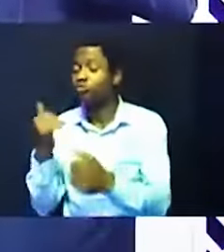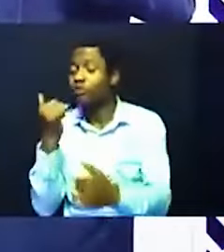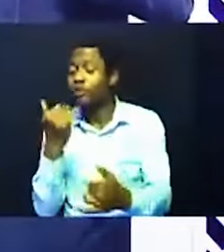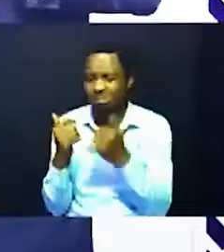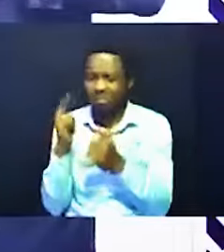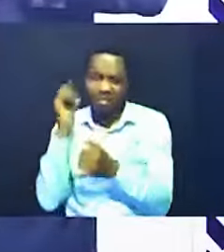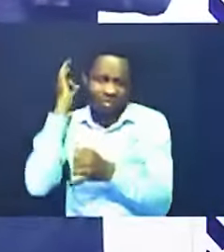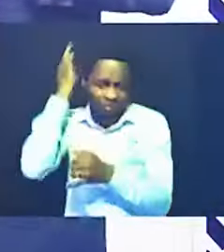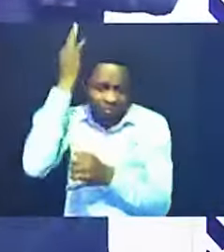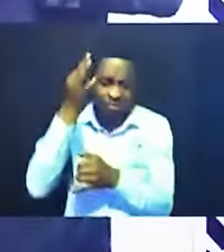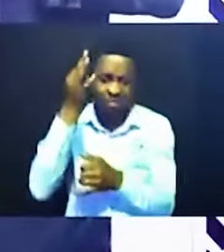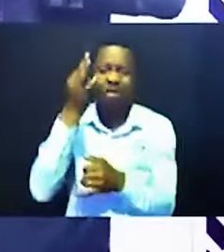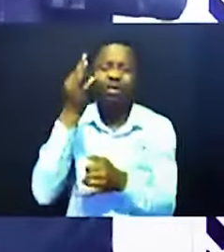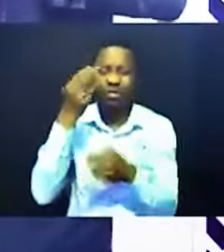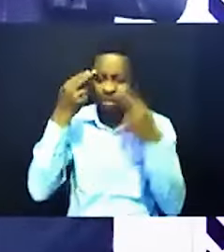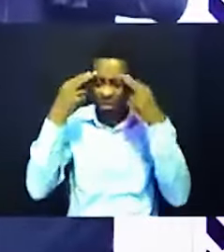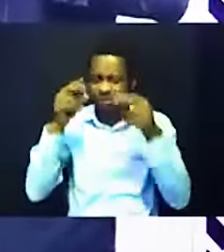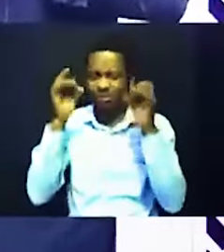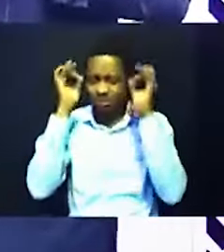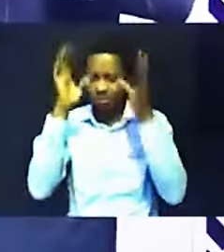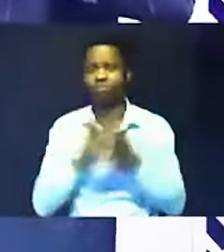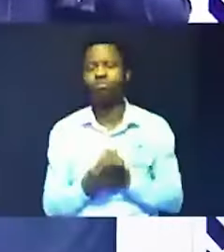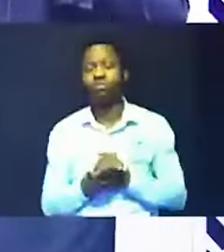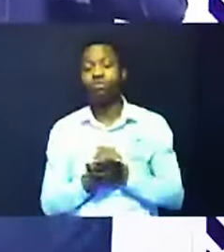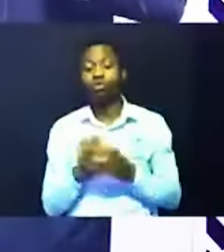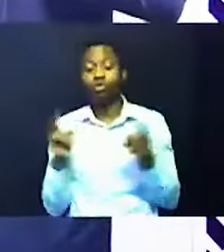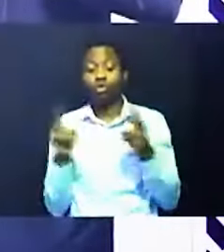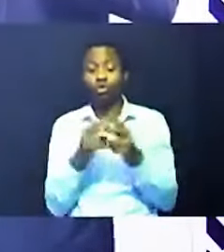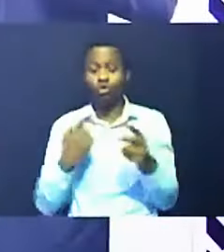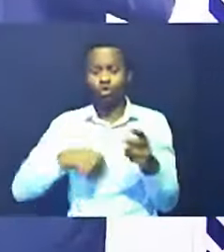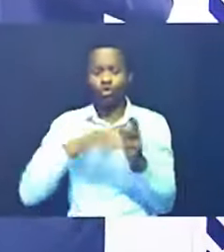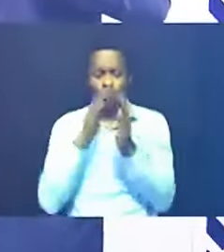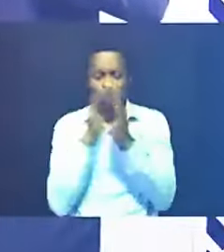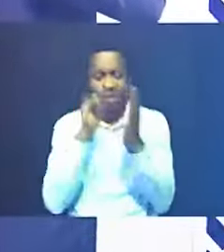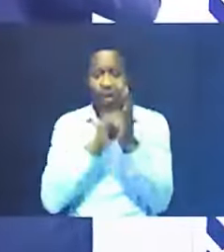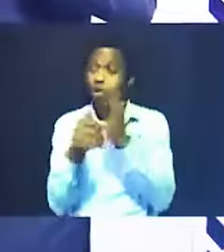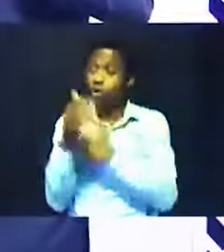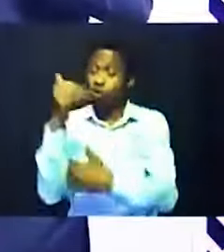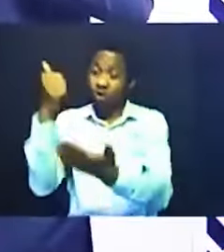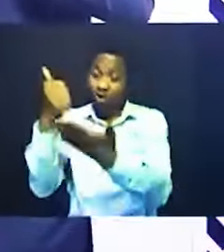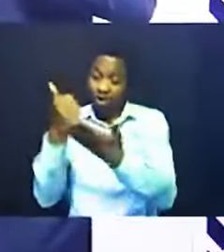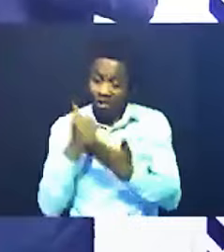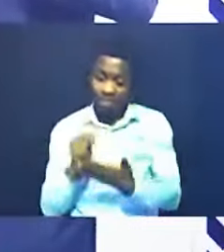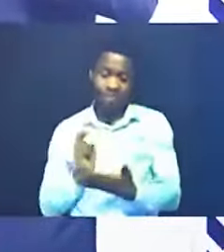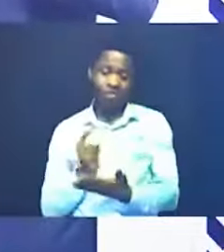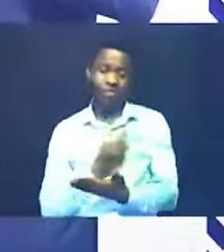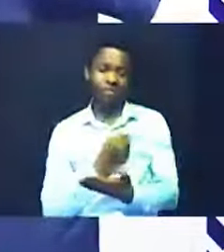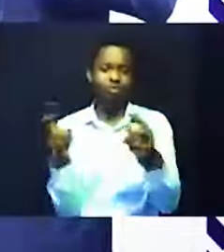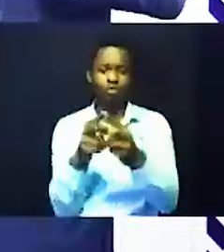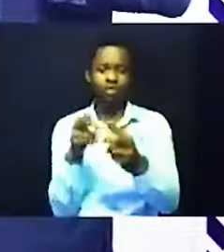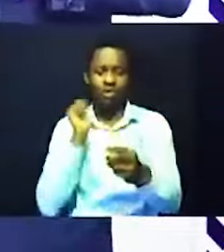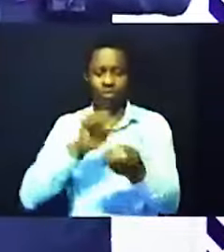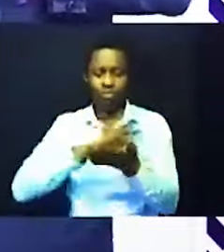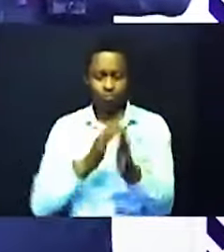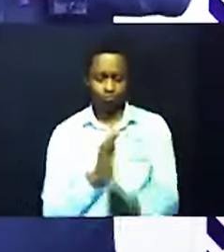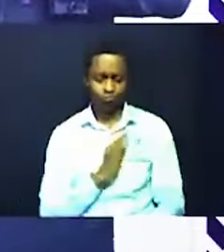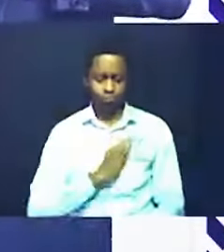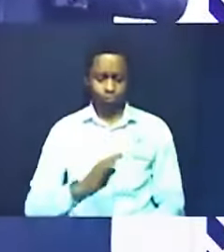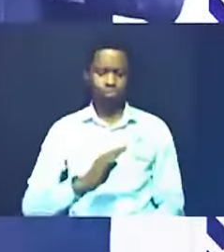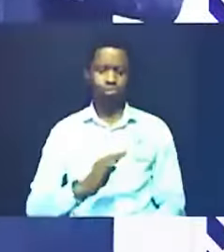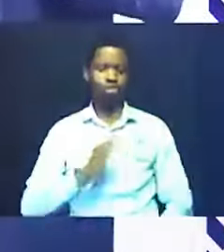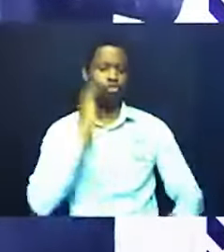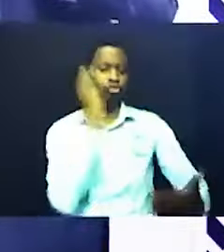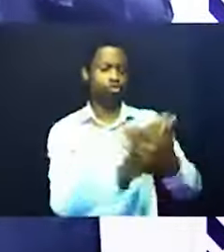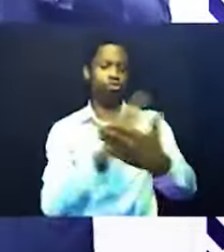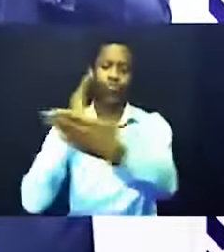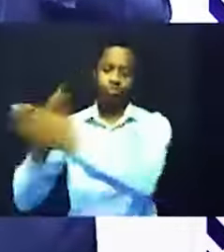D so we are praying that God will help us so that we have the musles to stop any evil that